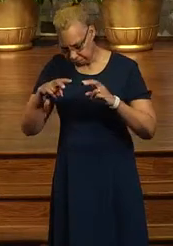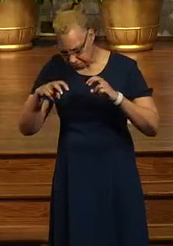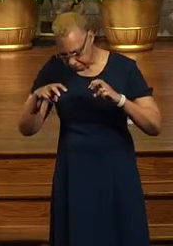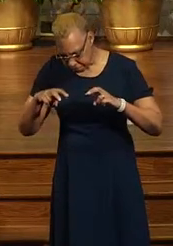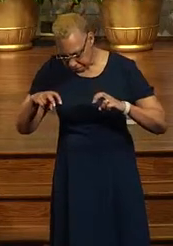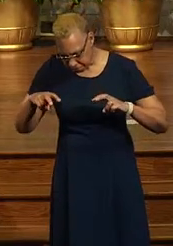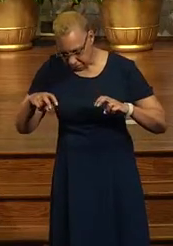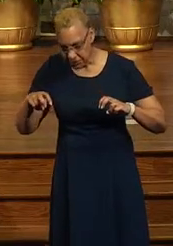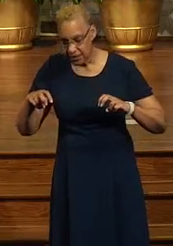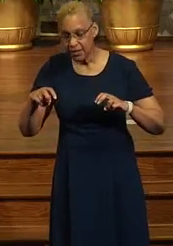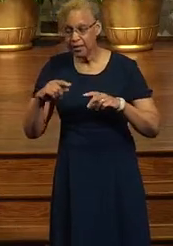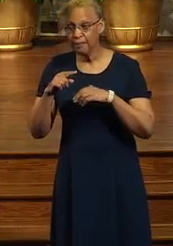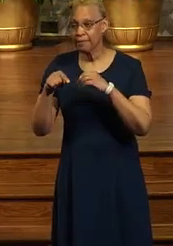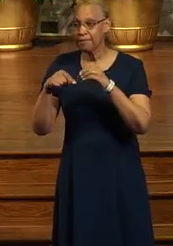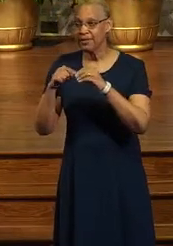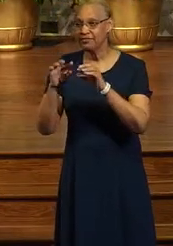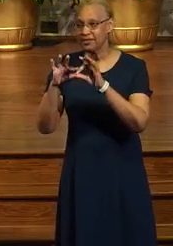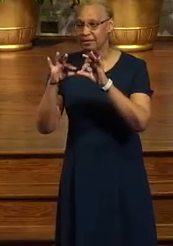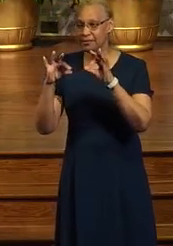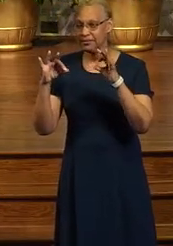of the family,